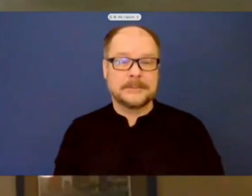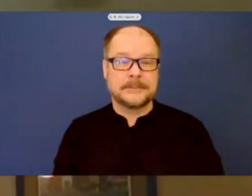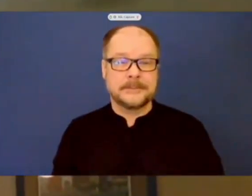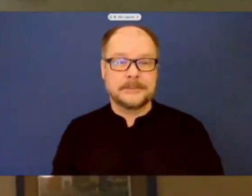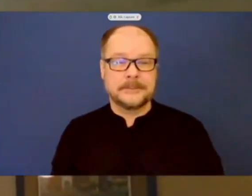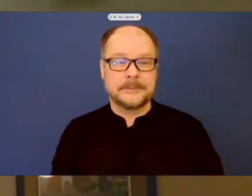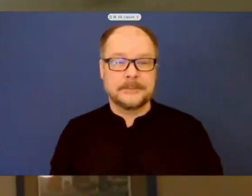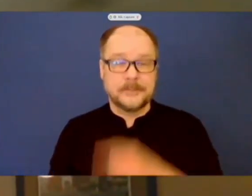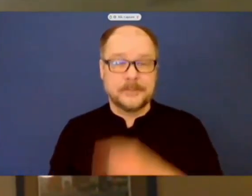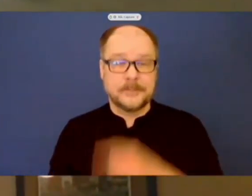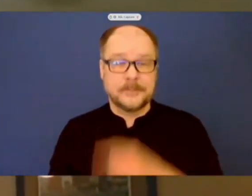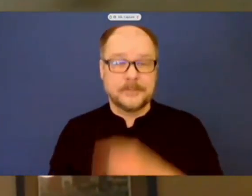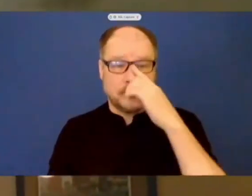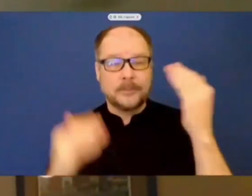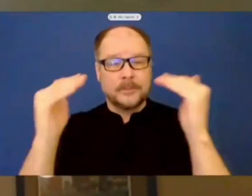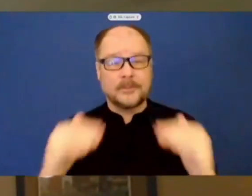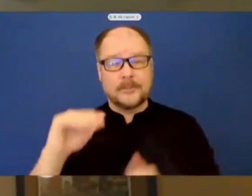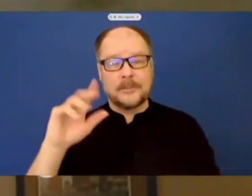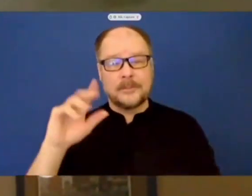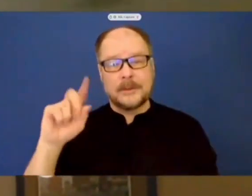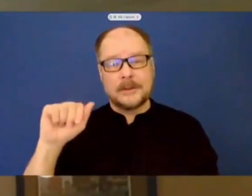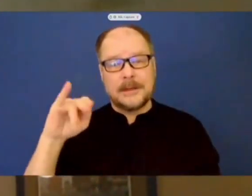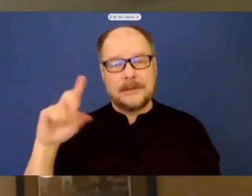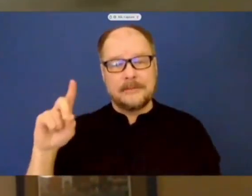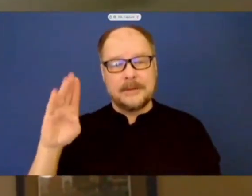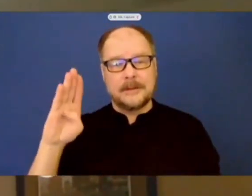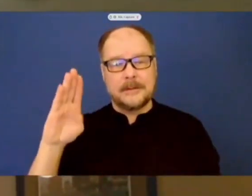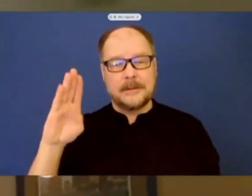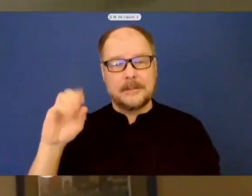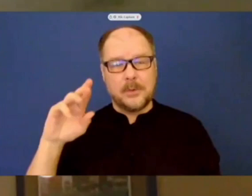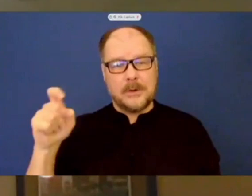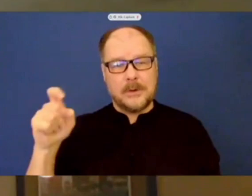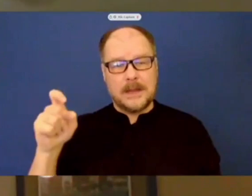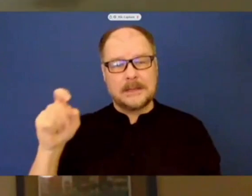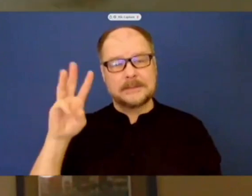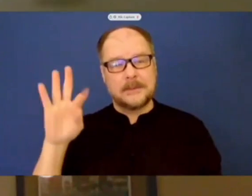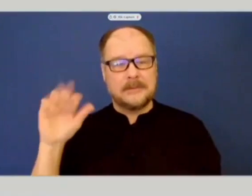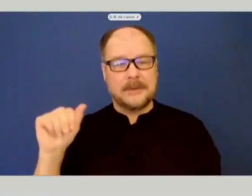Next question is David Boraks, WFAE.